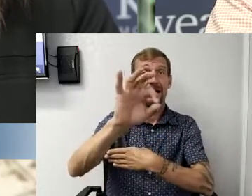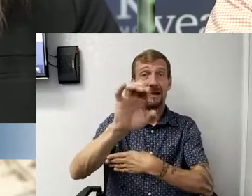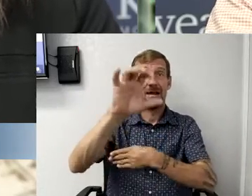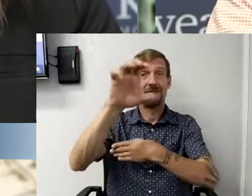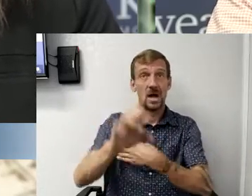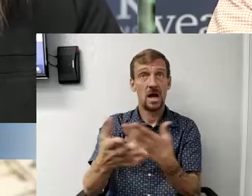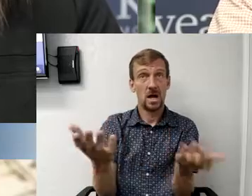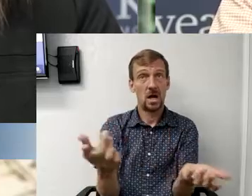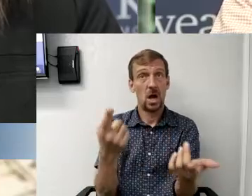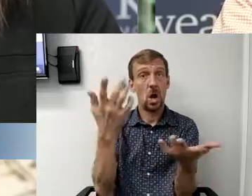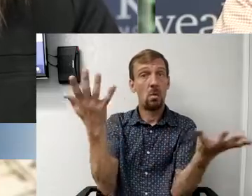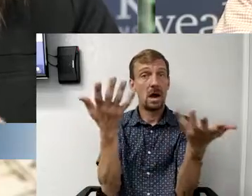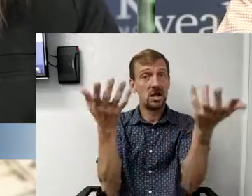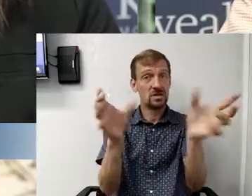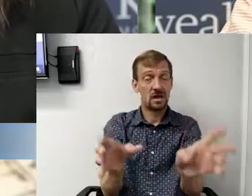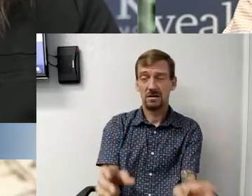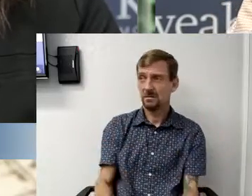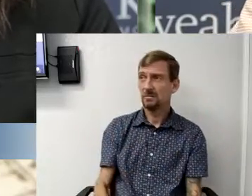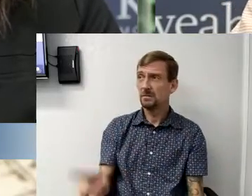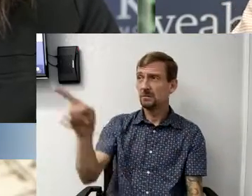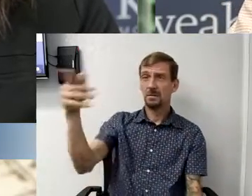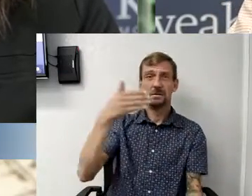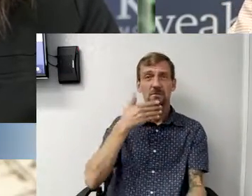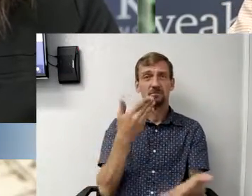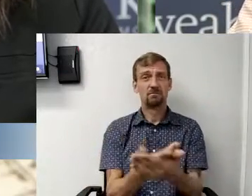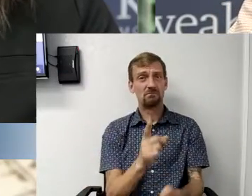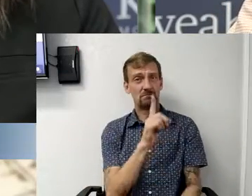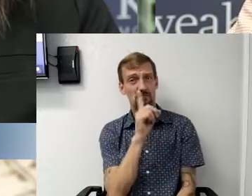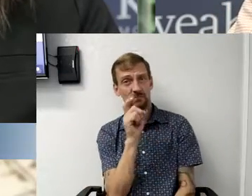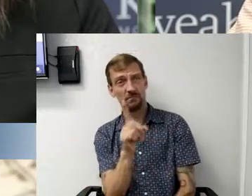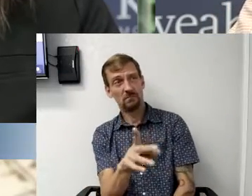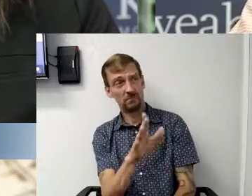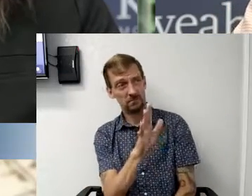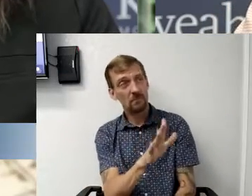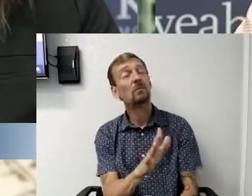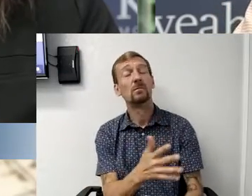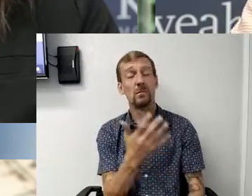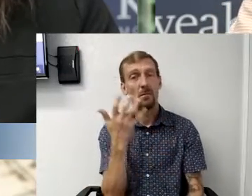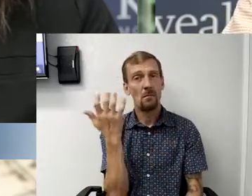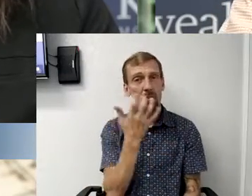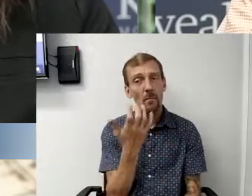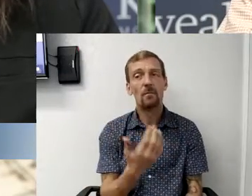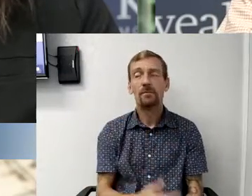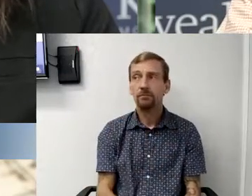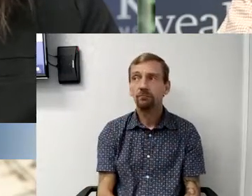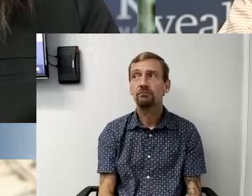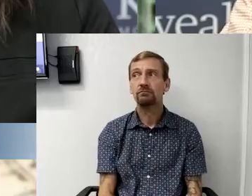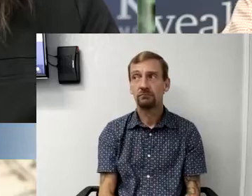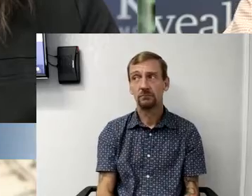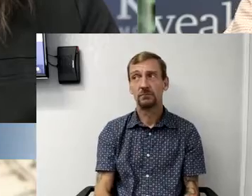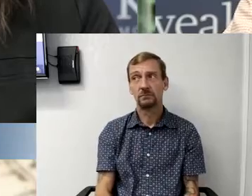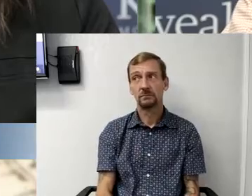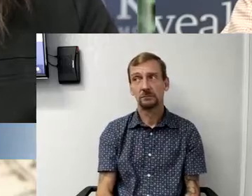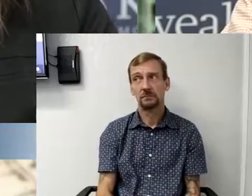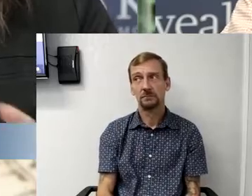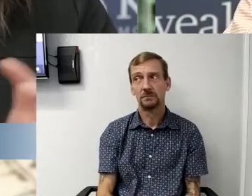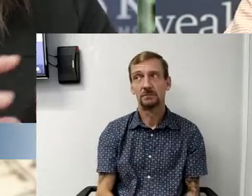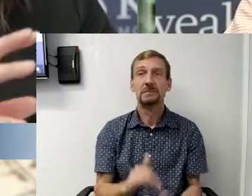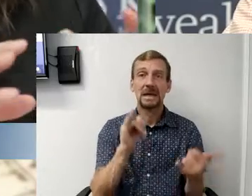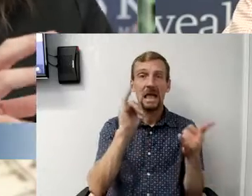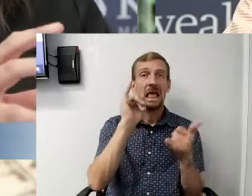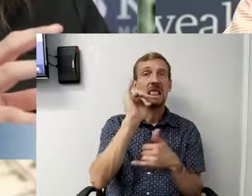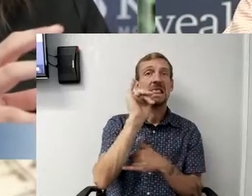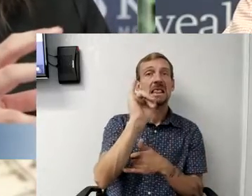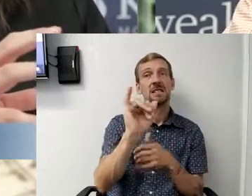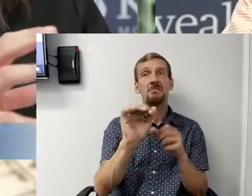chances that I can get COVID? I'm glad you asked that because that's a good question, and it does brings into all